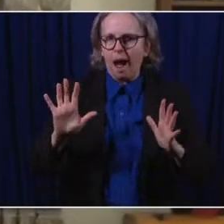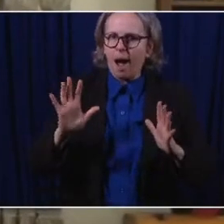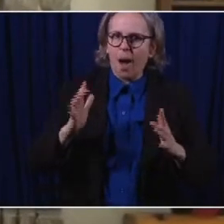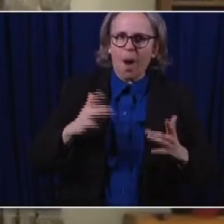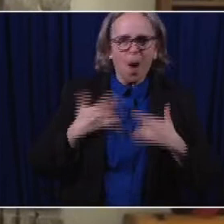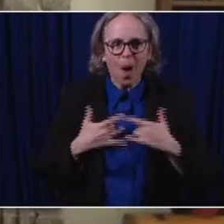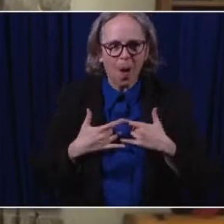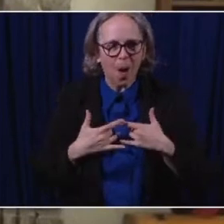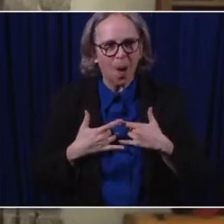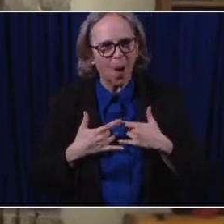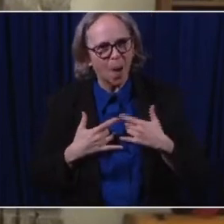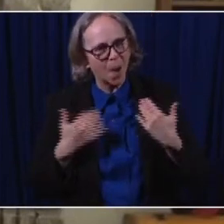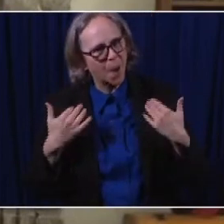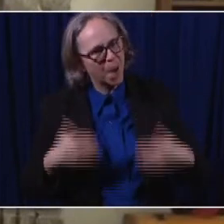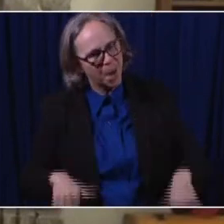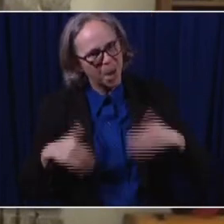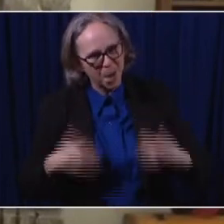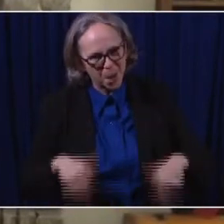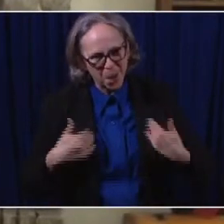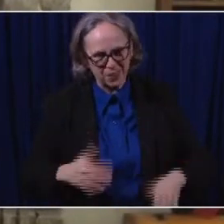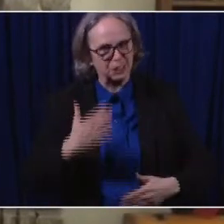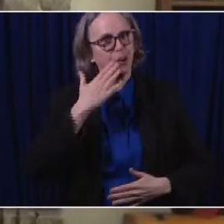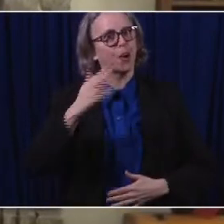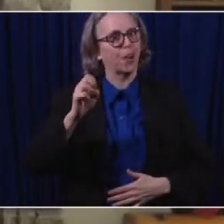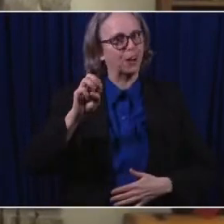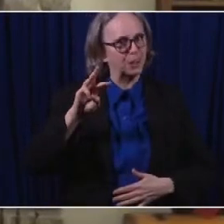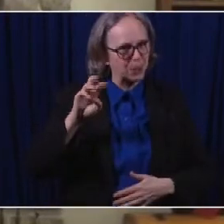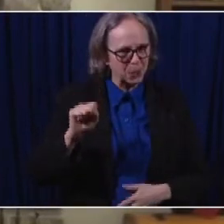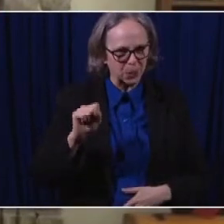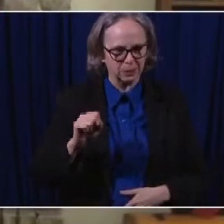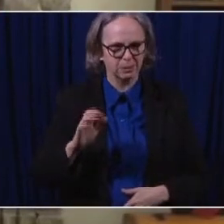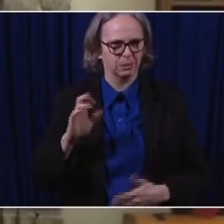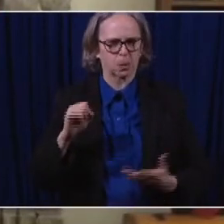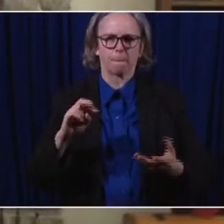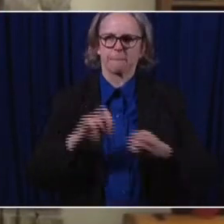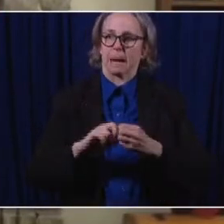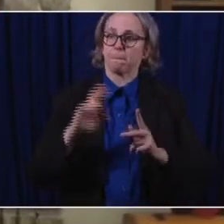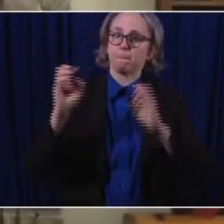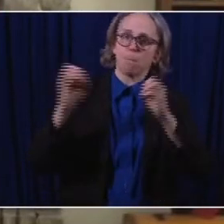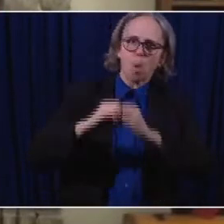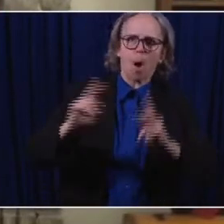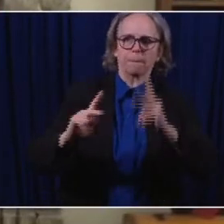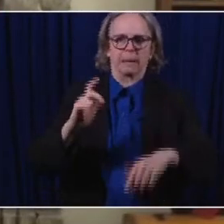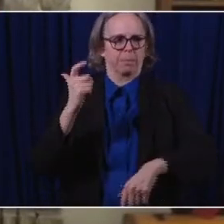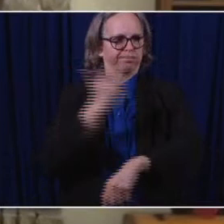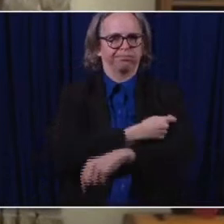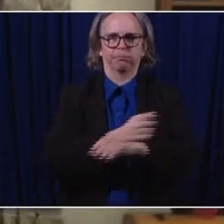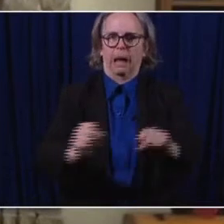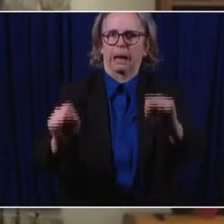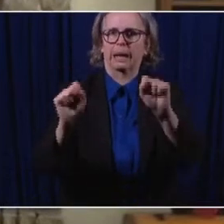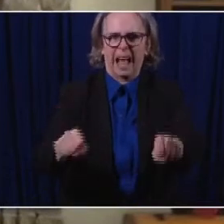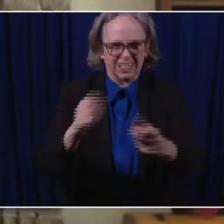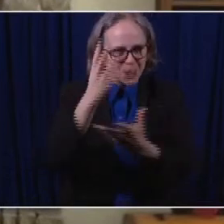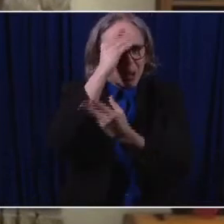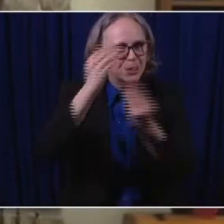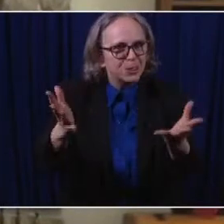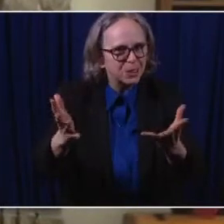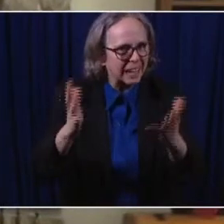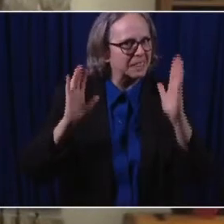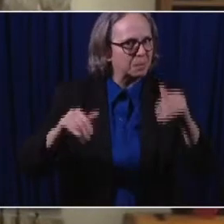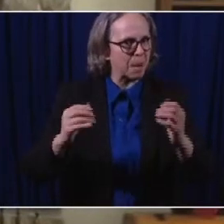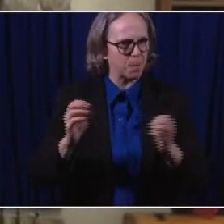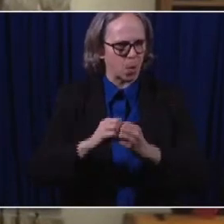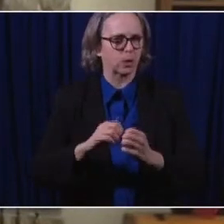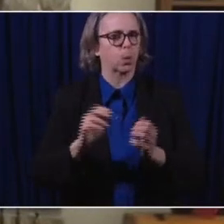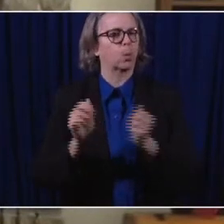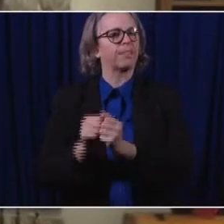as well, maybe that week or the next week. So that's, very, very good news from Pfizer. They told us